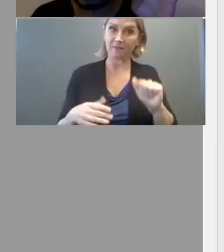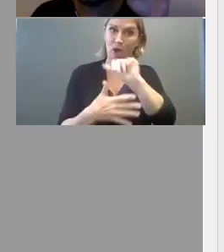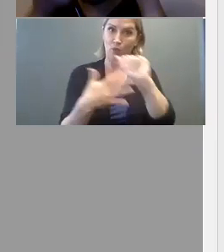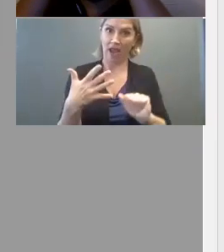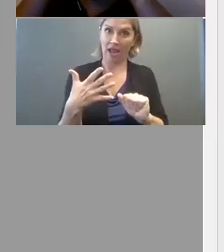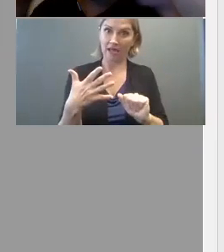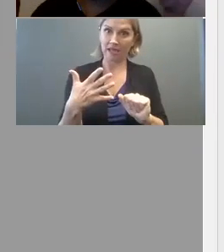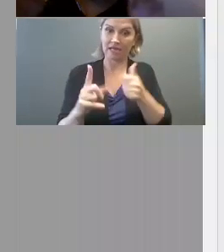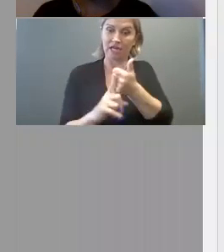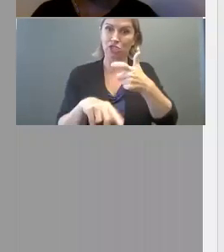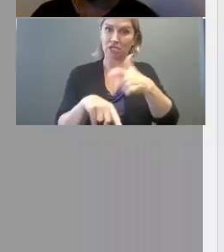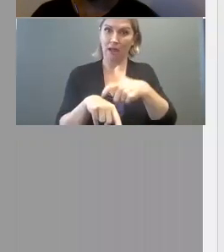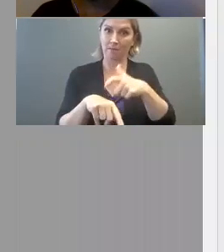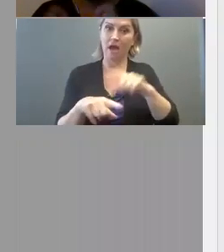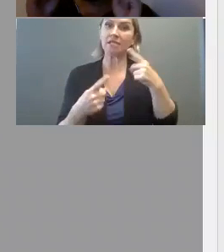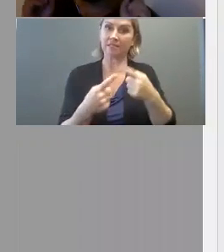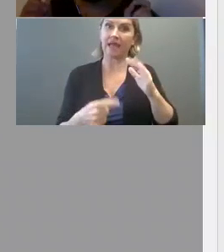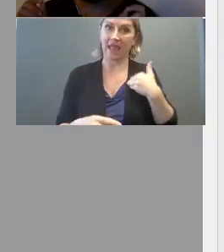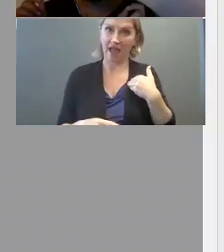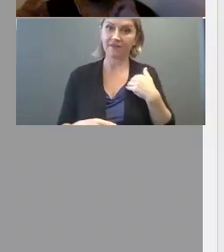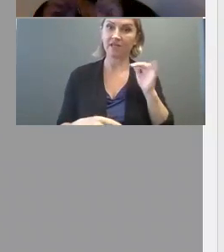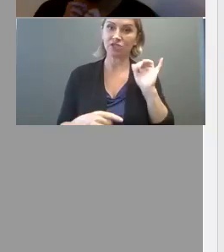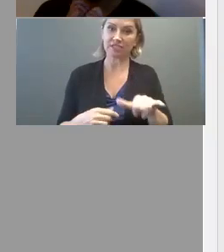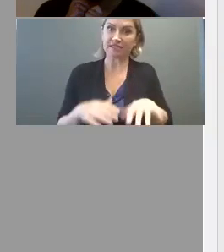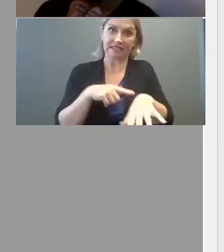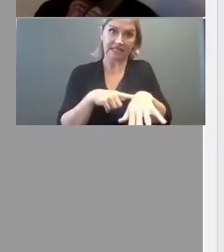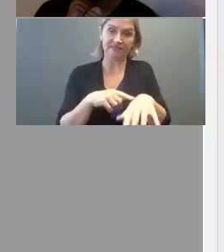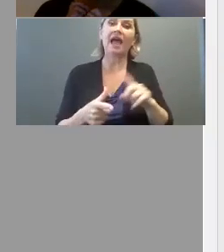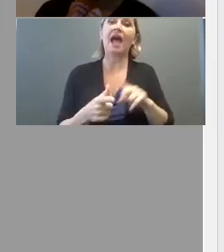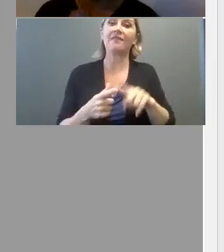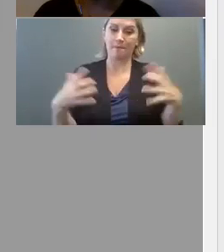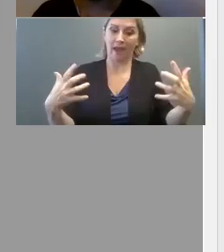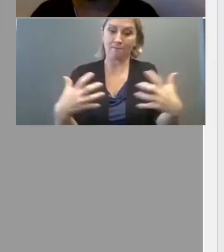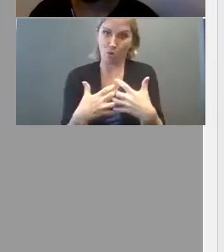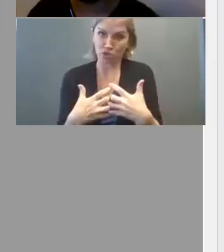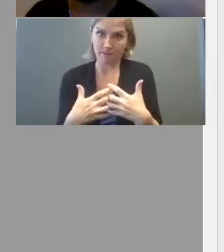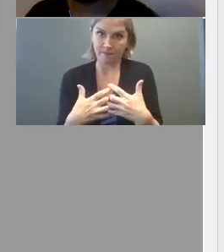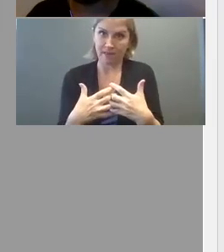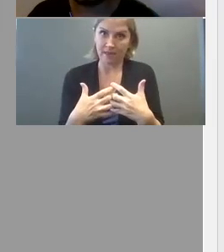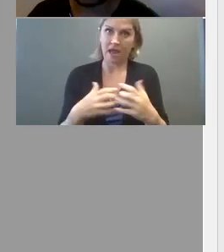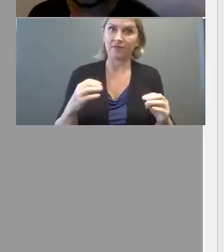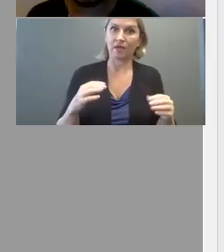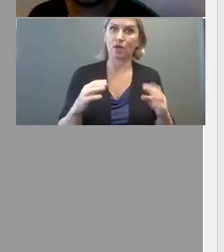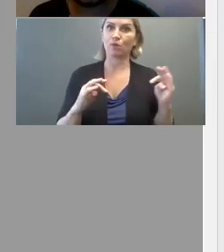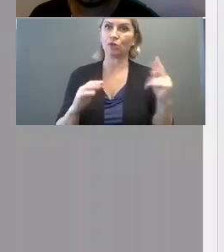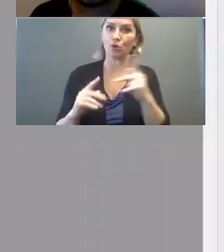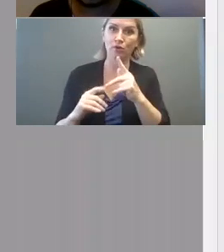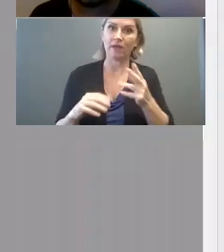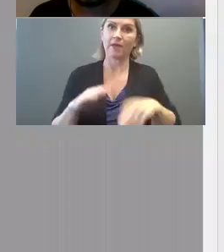every time until I have just the leaves, and then while merging them, I'm just returning the maximum of those 2